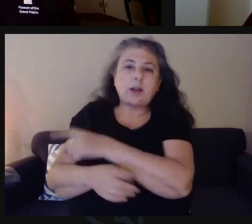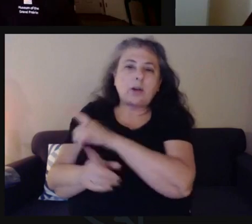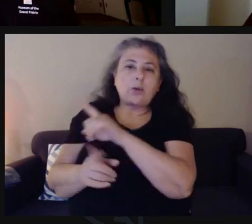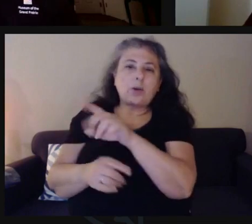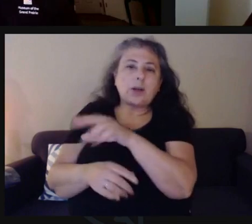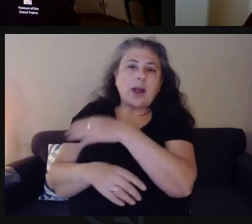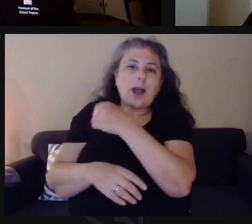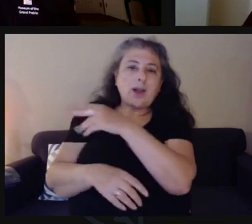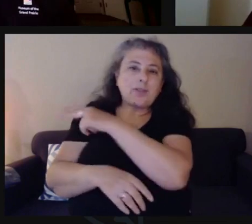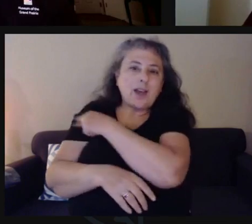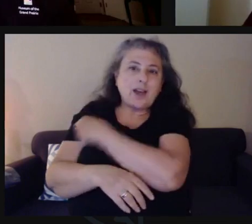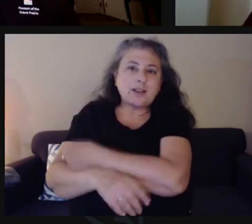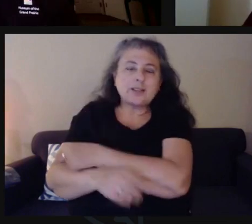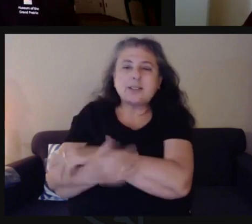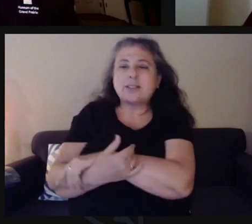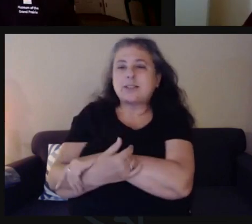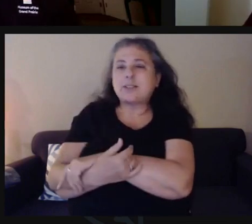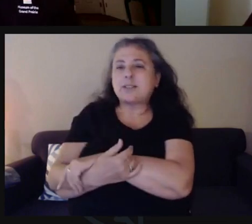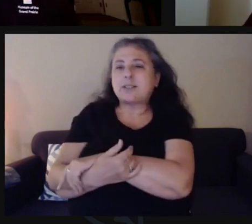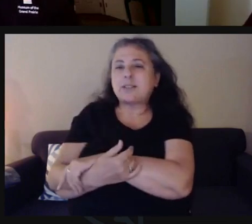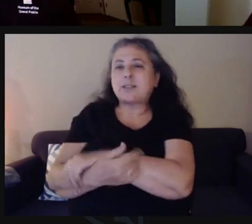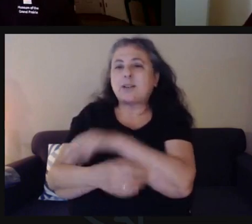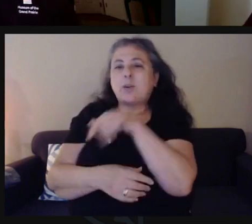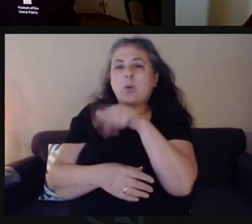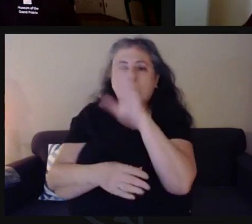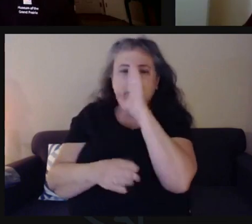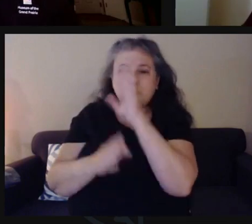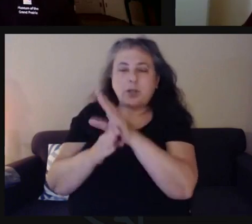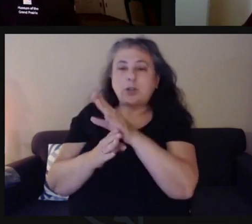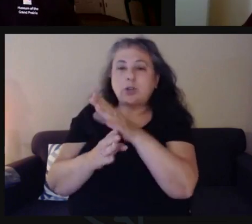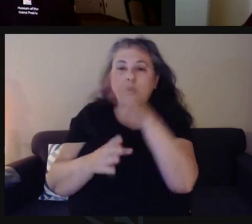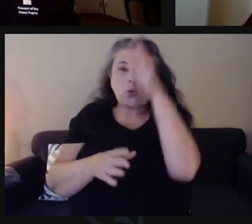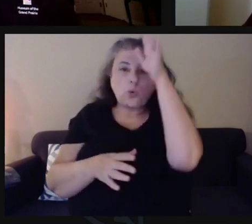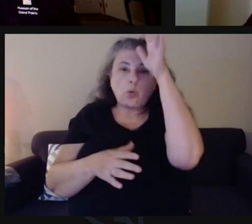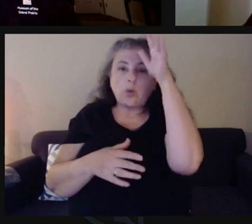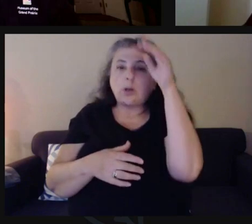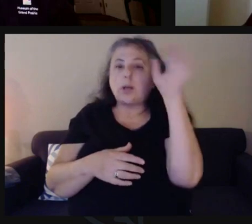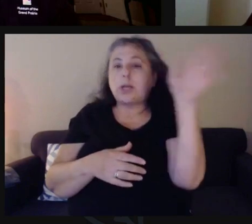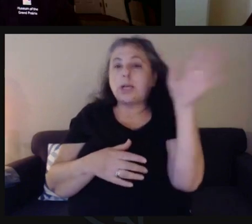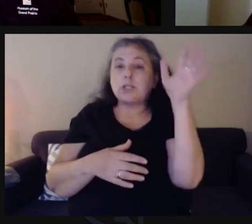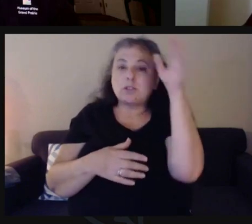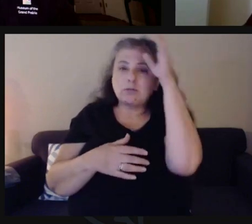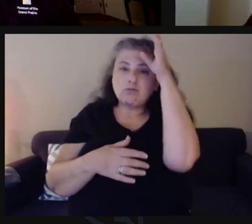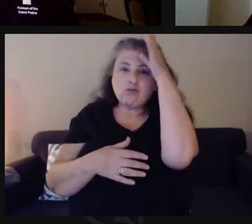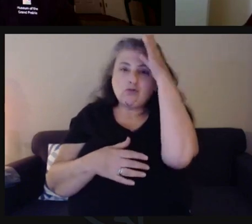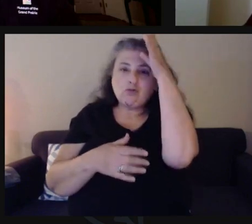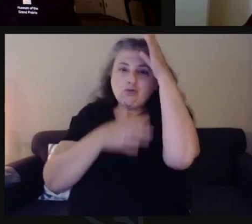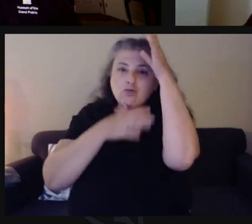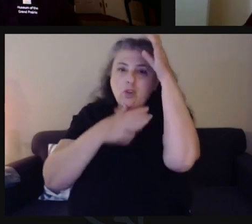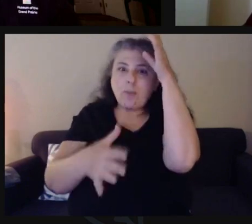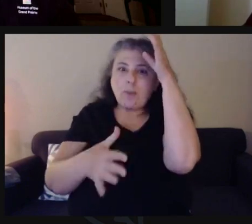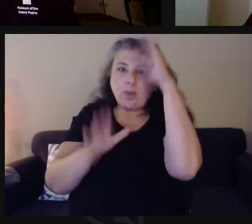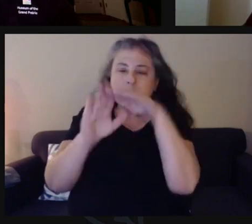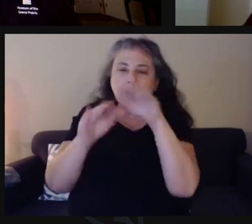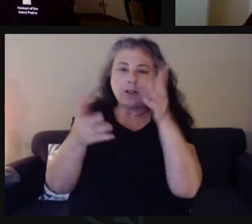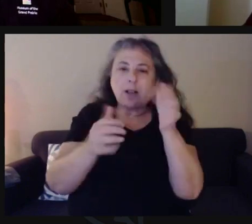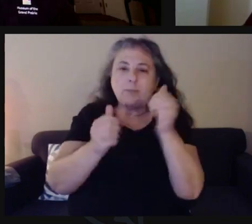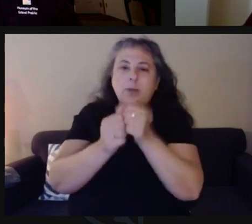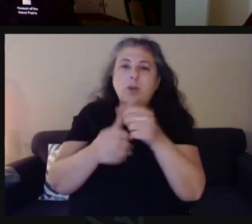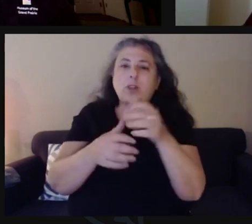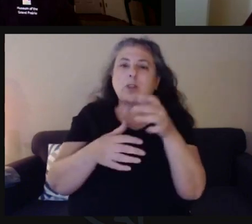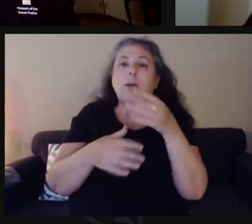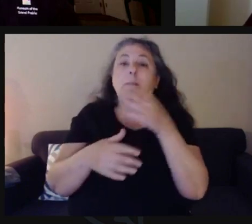of the hospital. And he walked straight to my great-grandmother, his grandmother's house, and left me with her. And